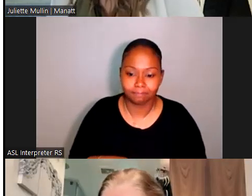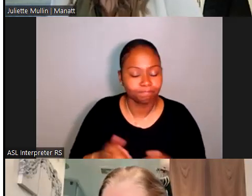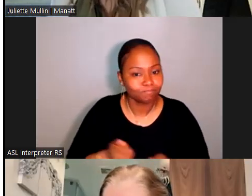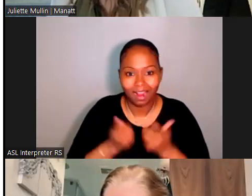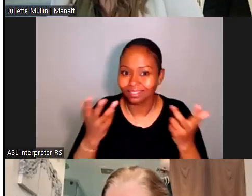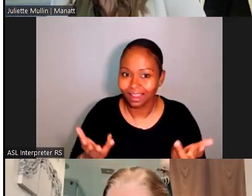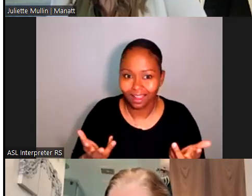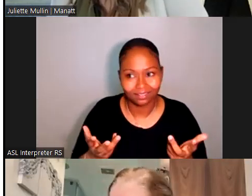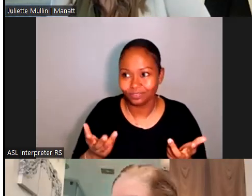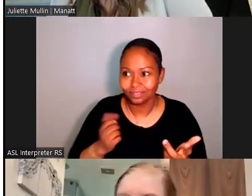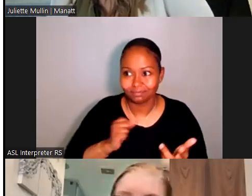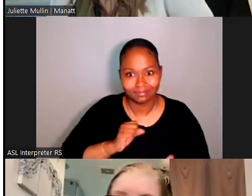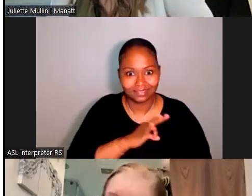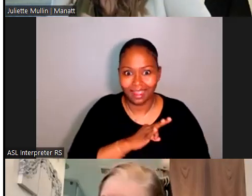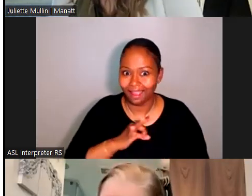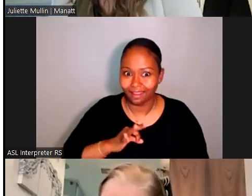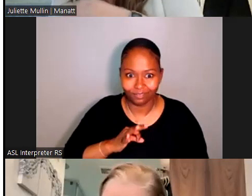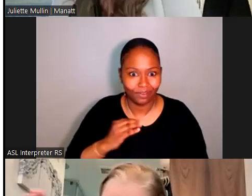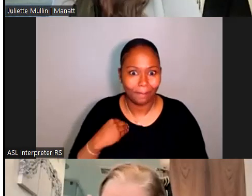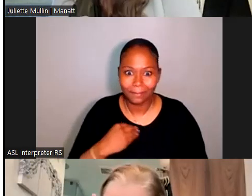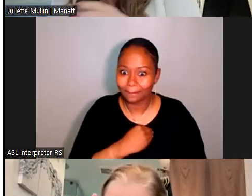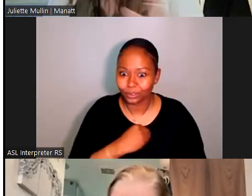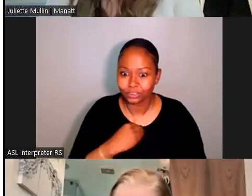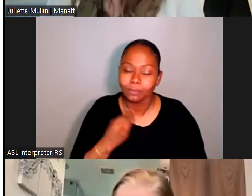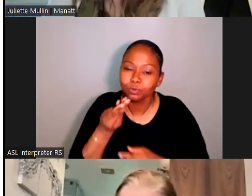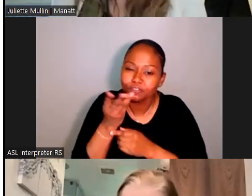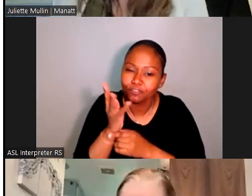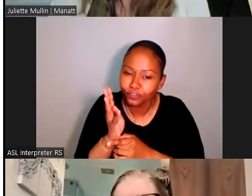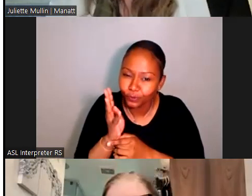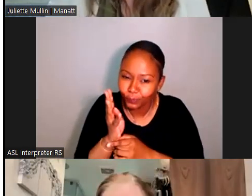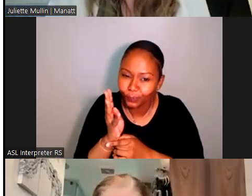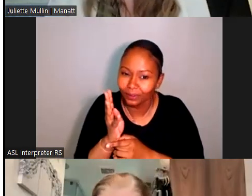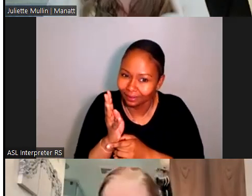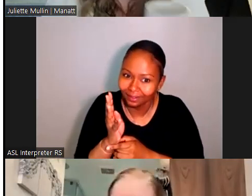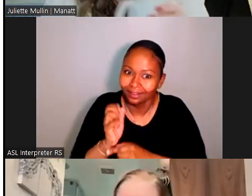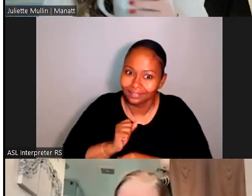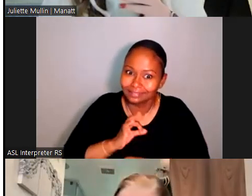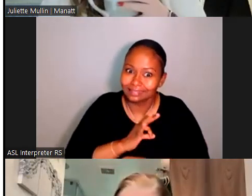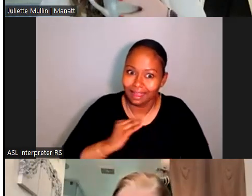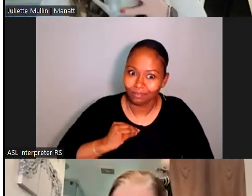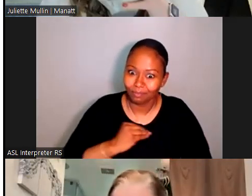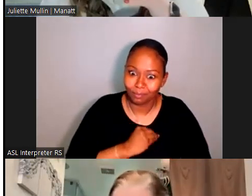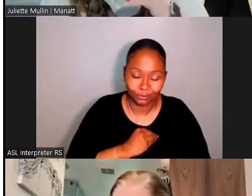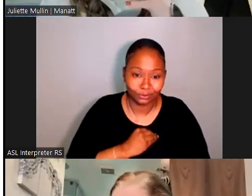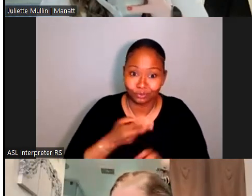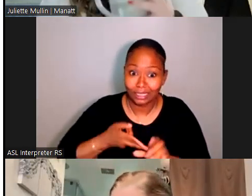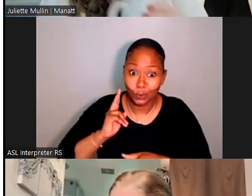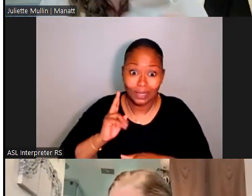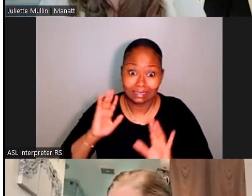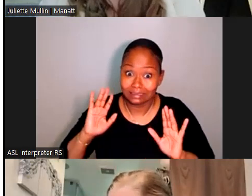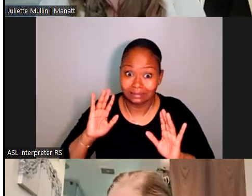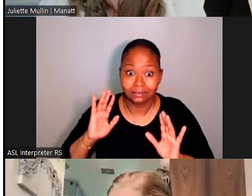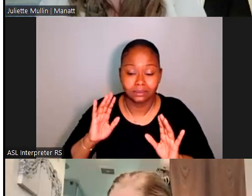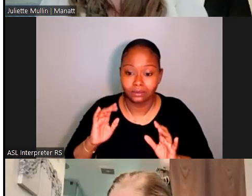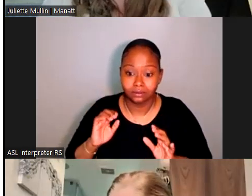the staff members, there were very few staff members because a lot of people had quit, passed on due to the virus,